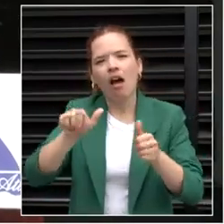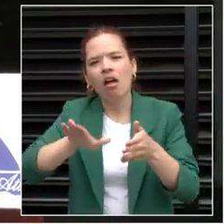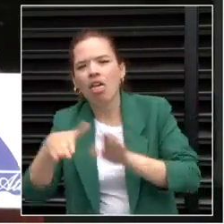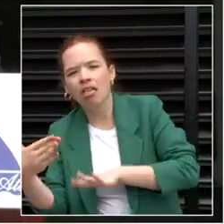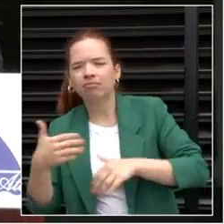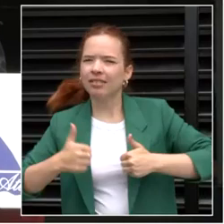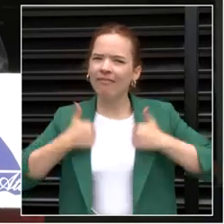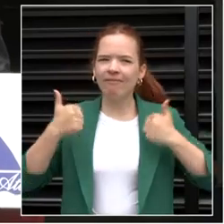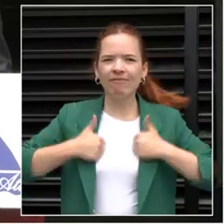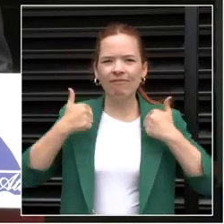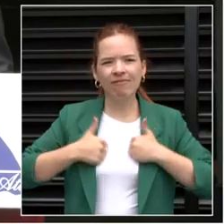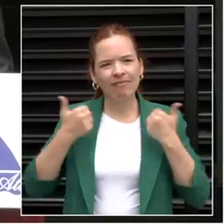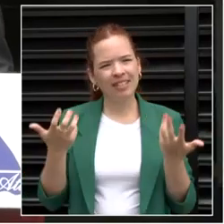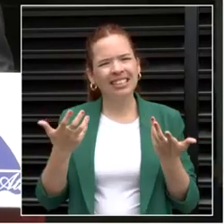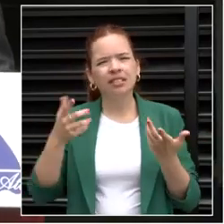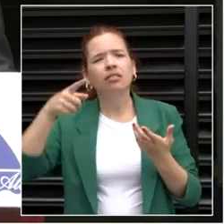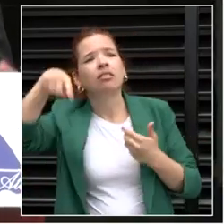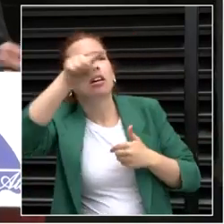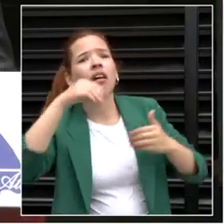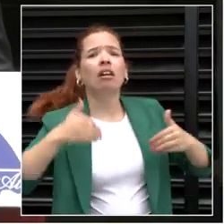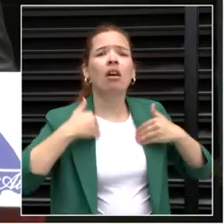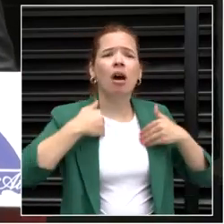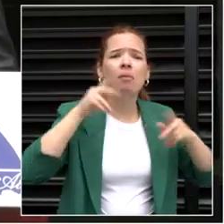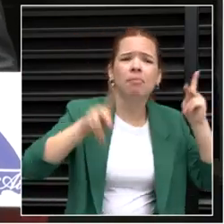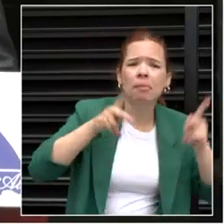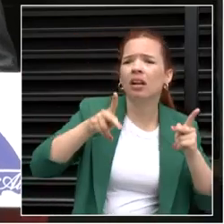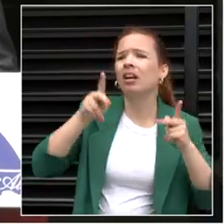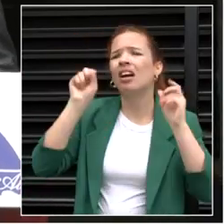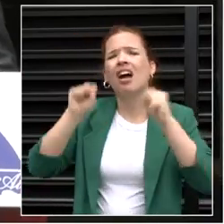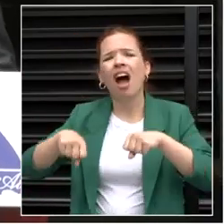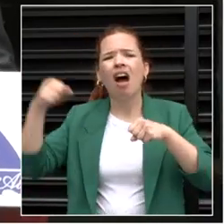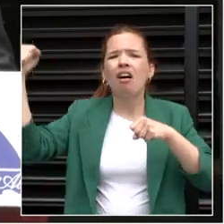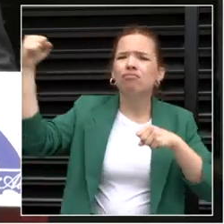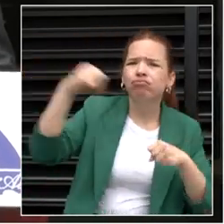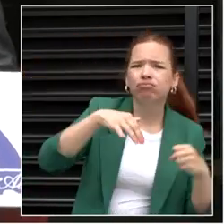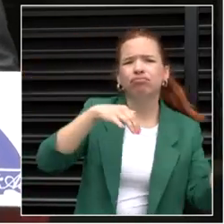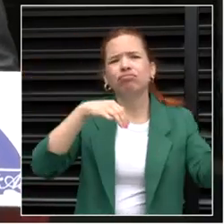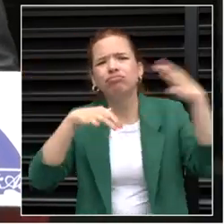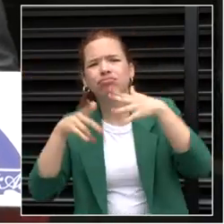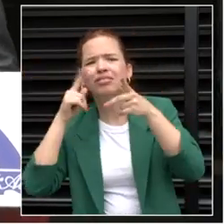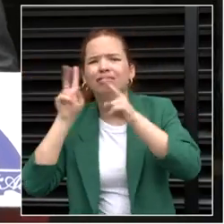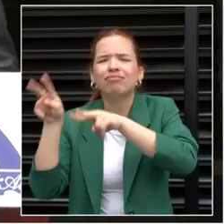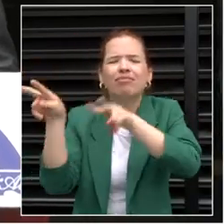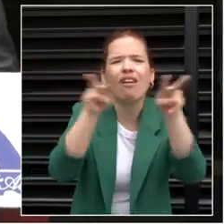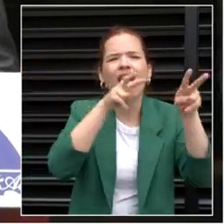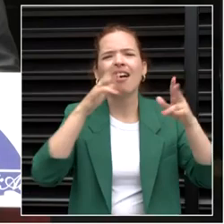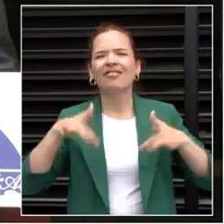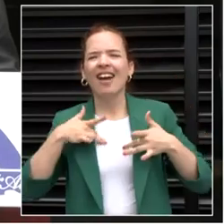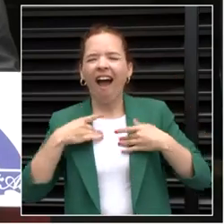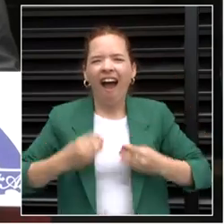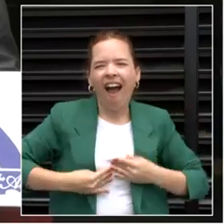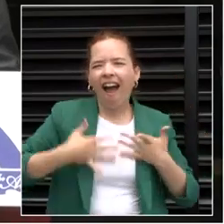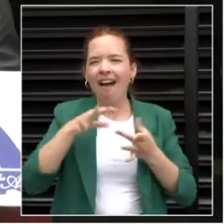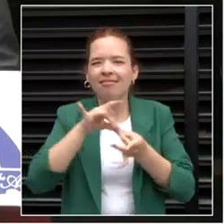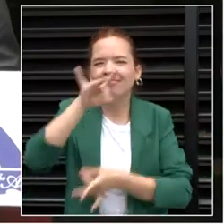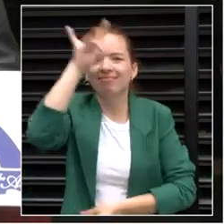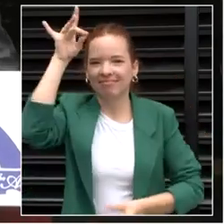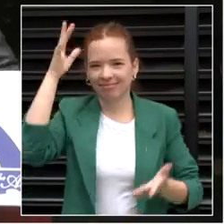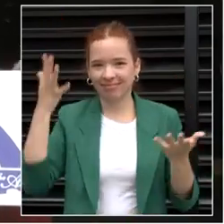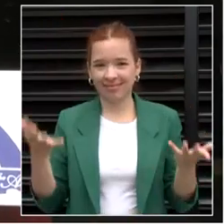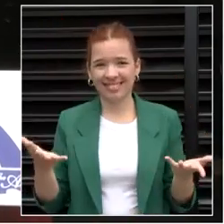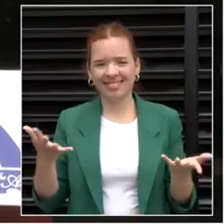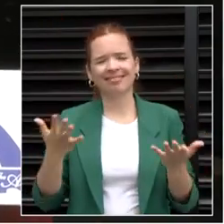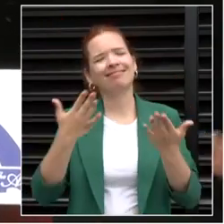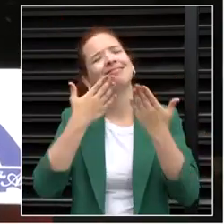young musicians will have a place to come witness music and be inspired to make it on their own. So thank you very